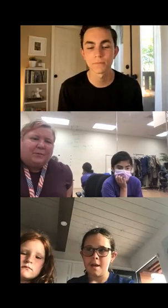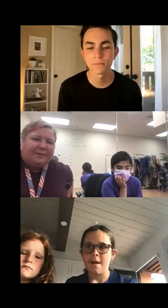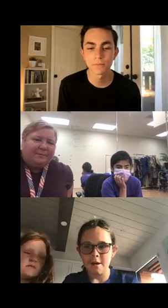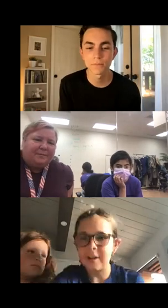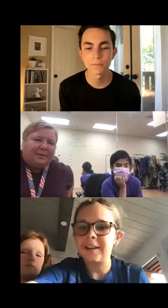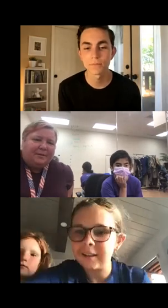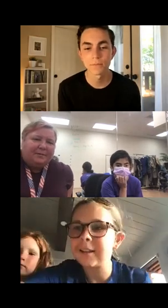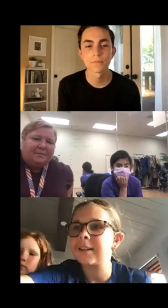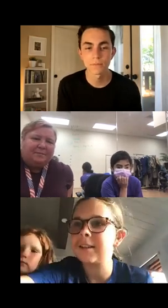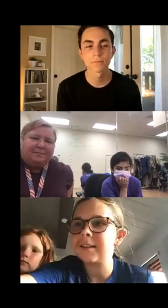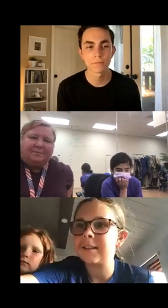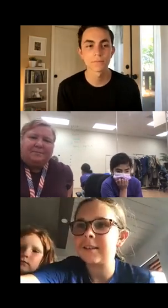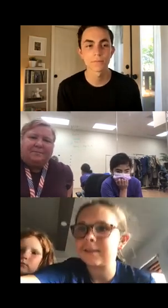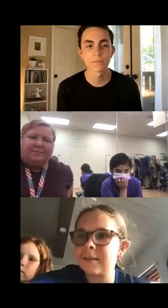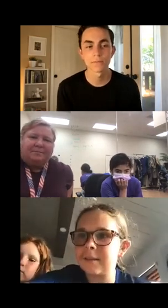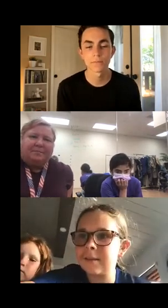Where? Okay.